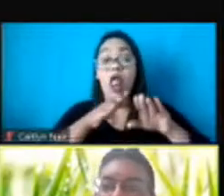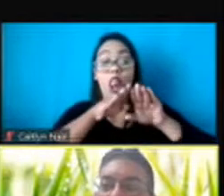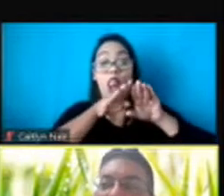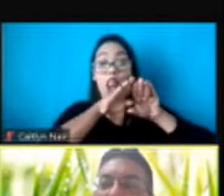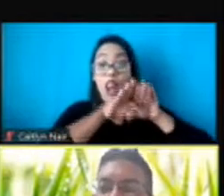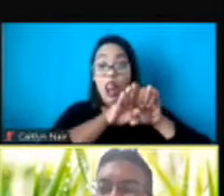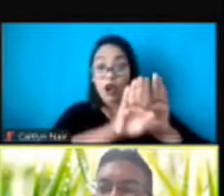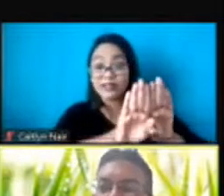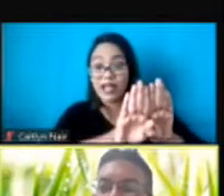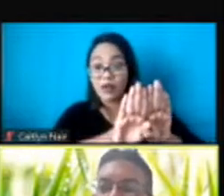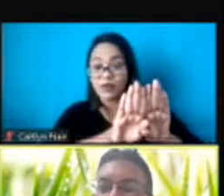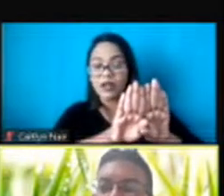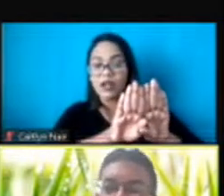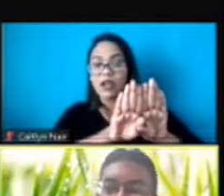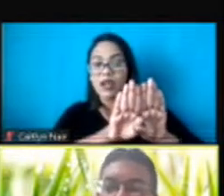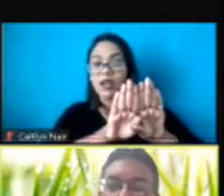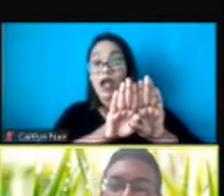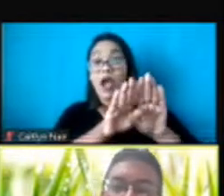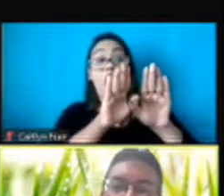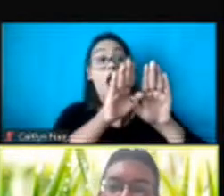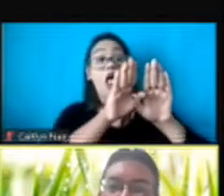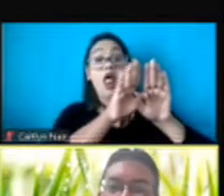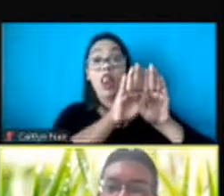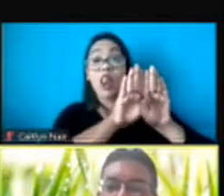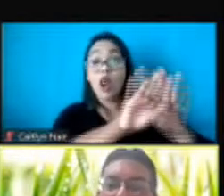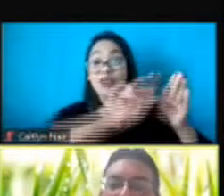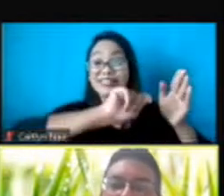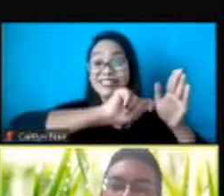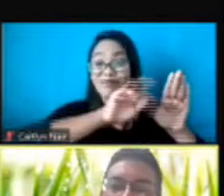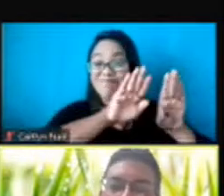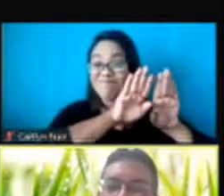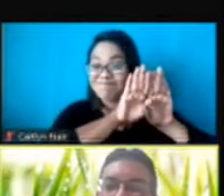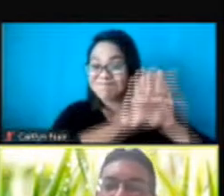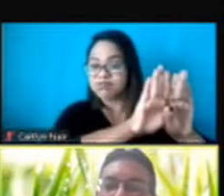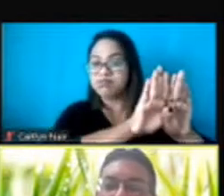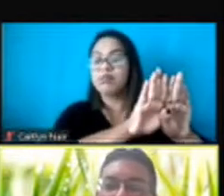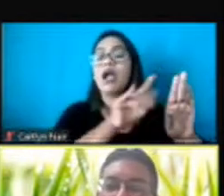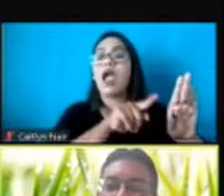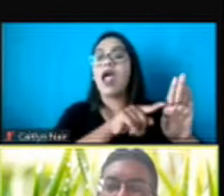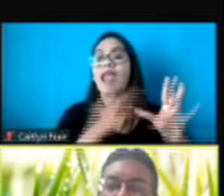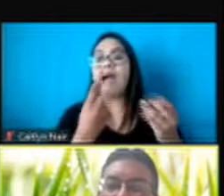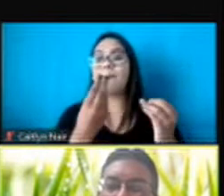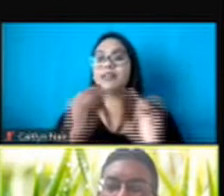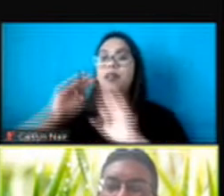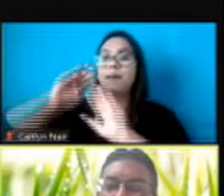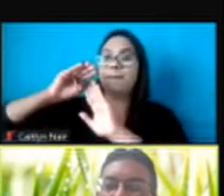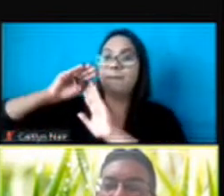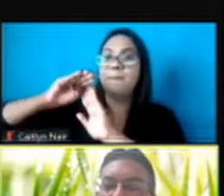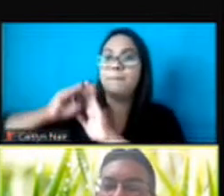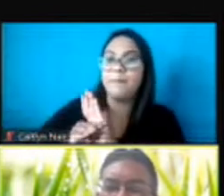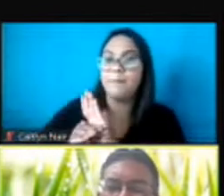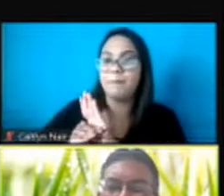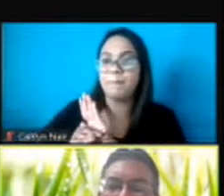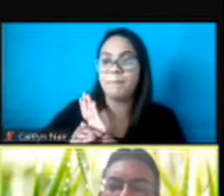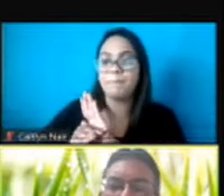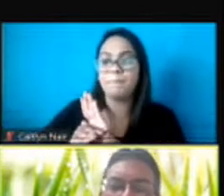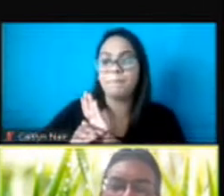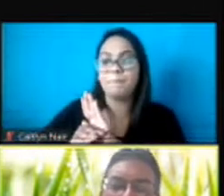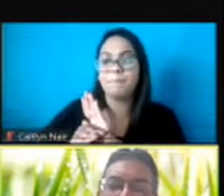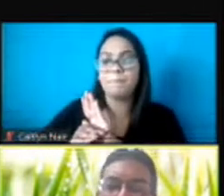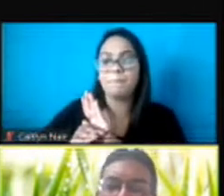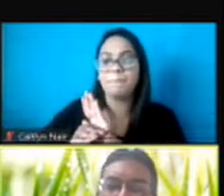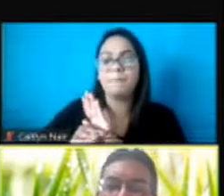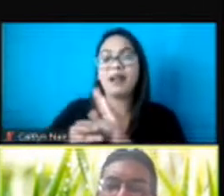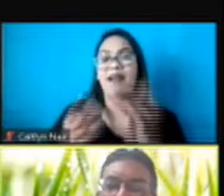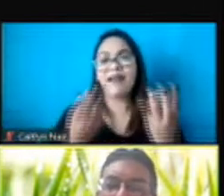The trauma dropped off. You can see the dramatic drops in the totals,